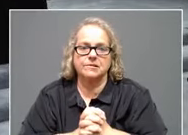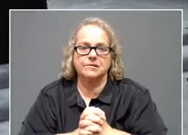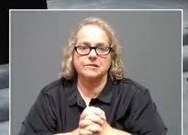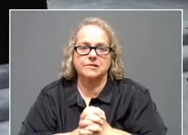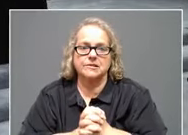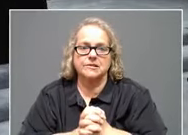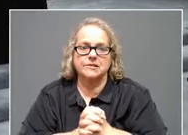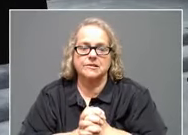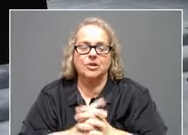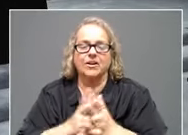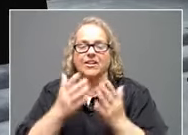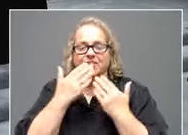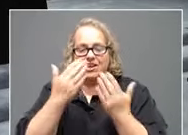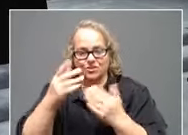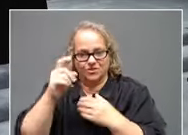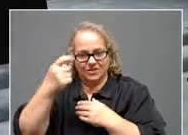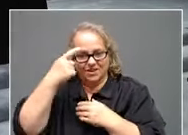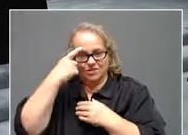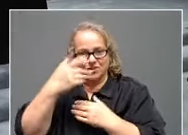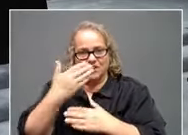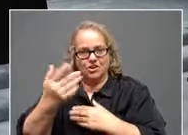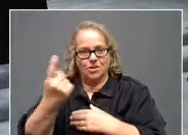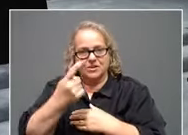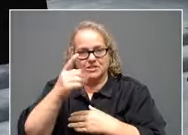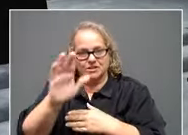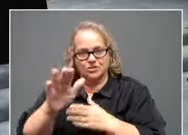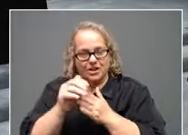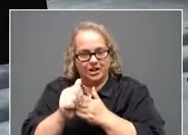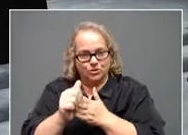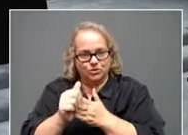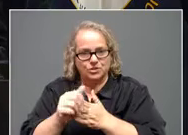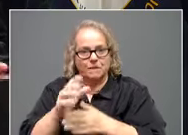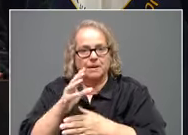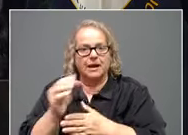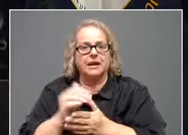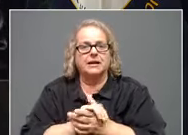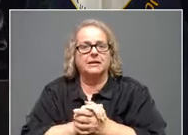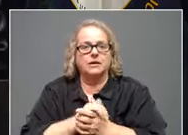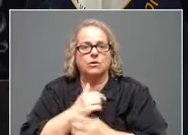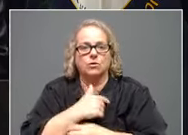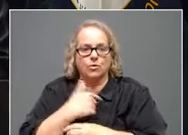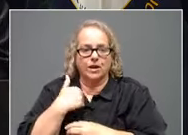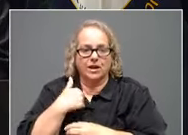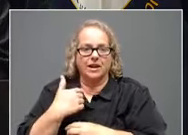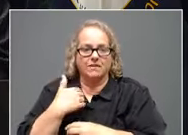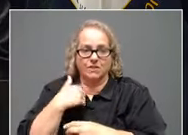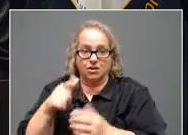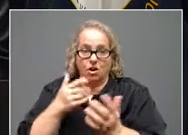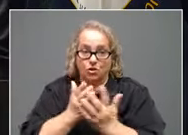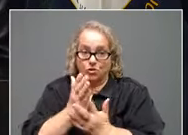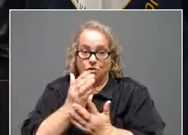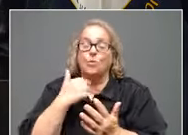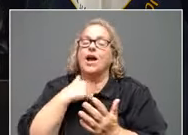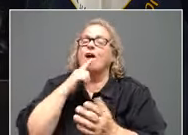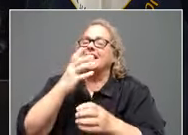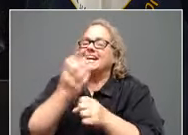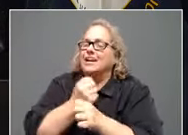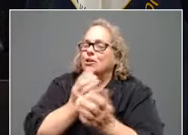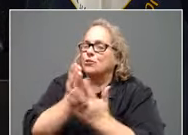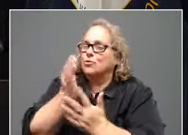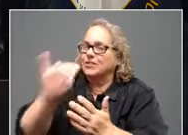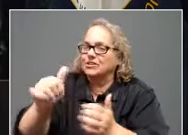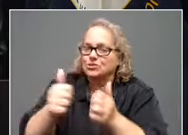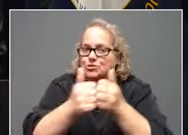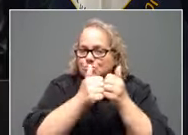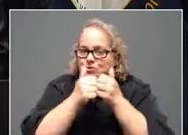Thank you, Governor. Thank you, as always, for your leadership. We have gotten through this or getting through this, and we get through this together because of